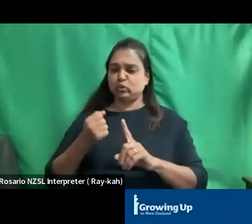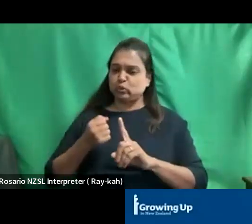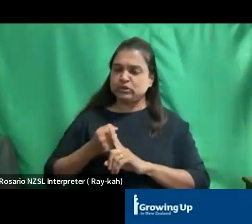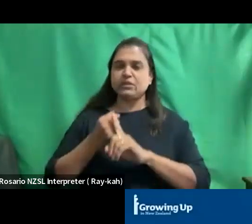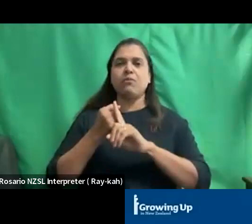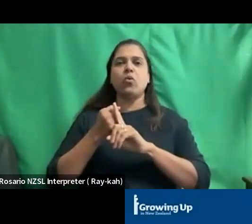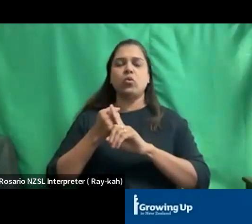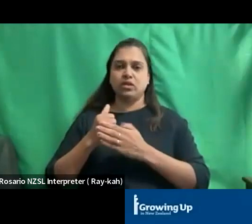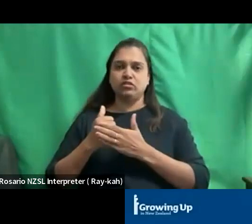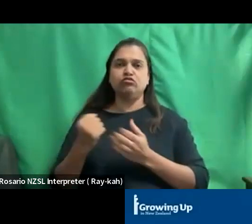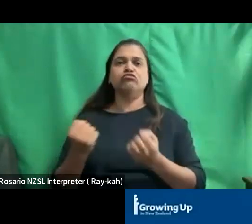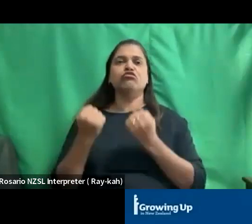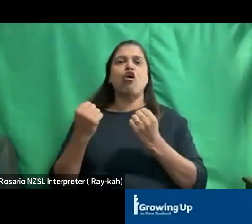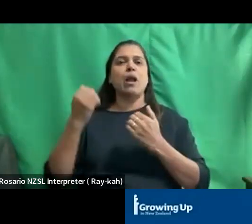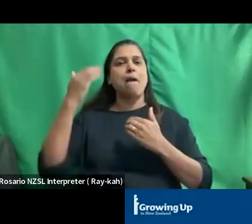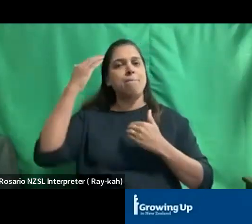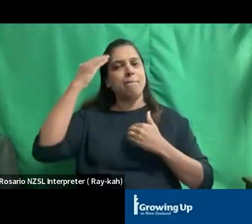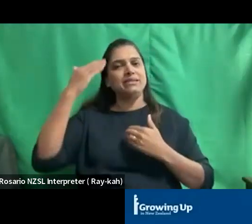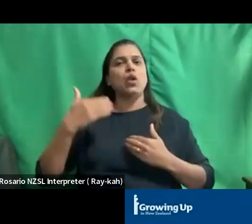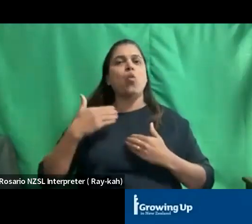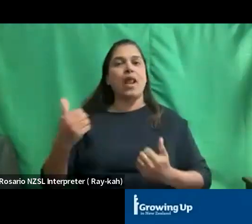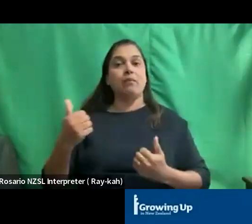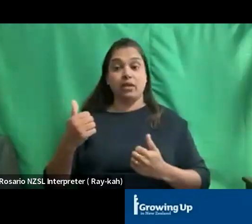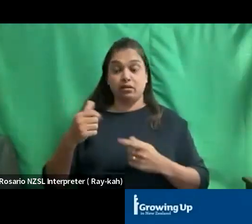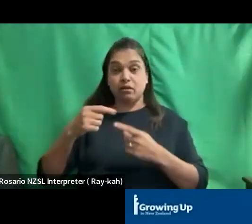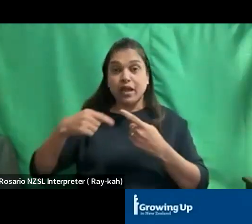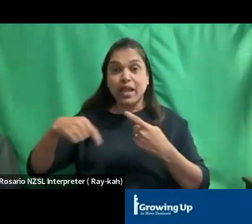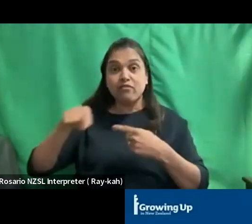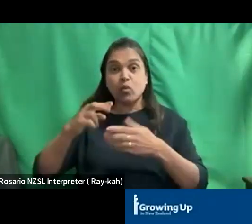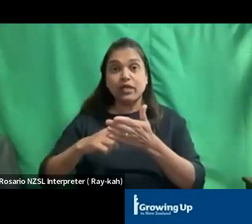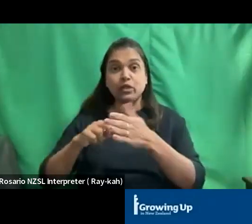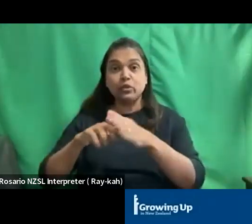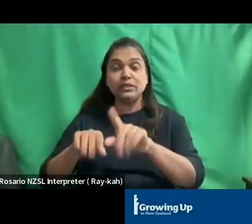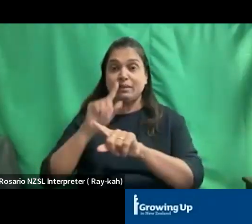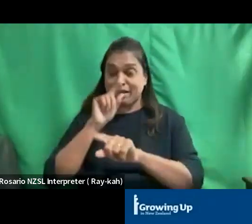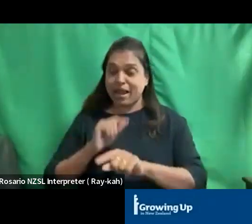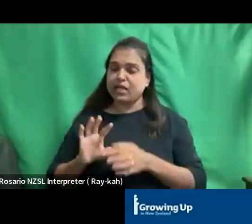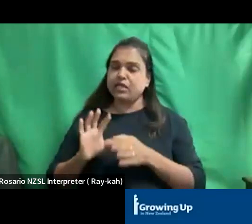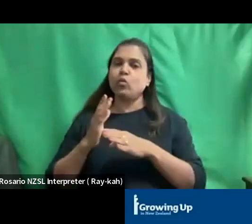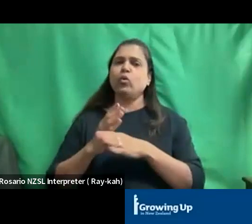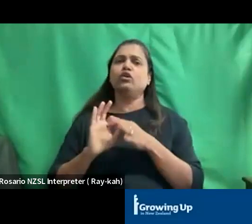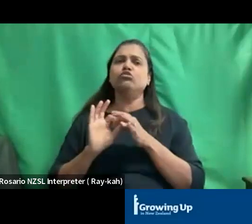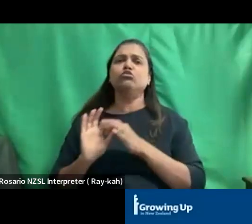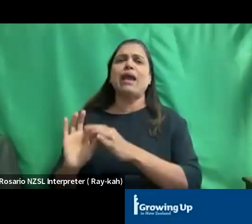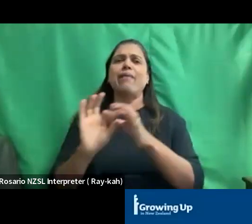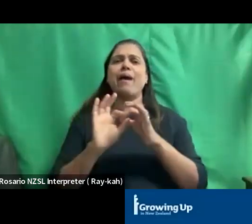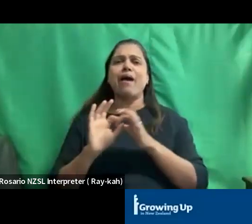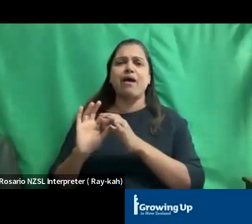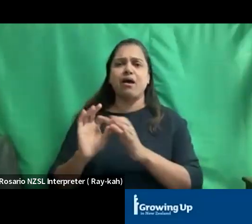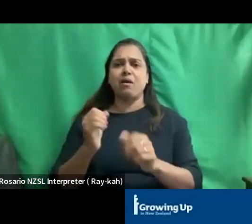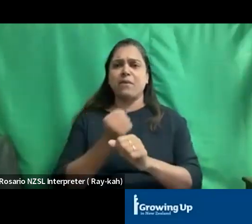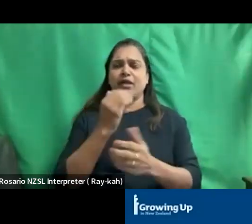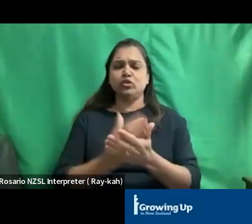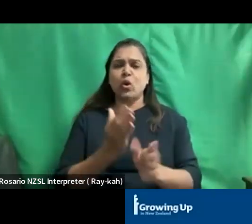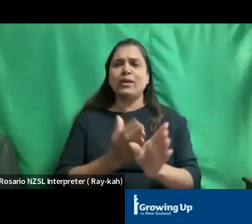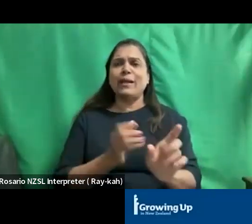mental well-being. So everybody in New Zealand can do that. We can all work together to ensure that our young people